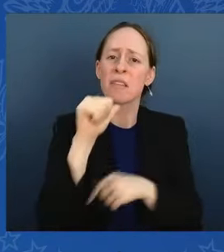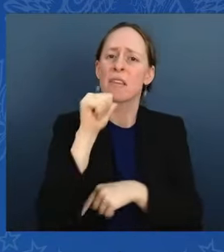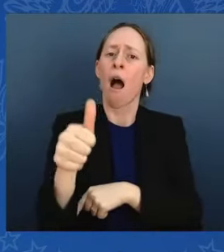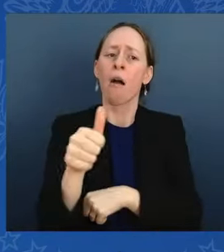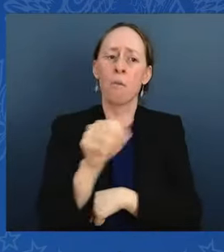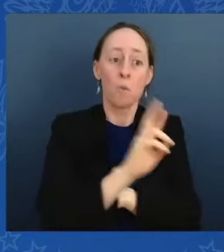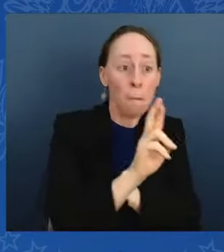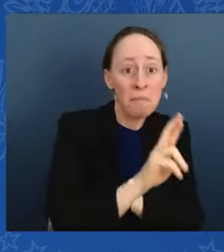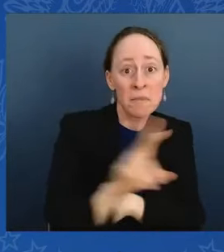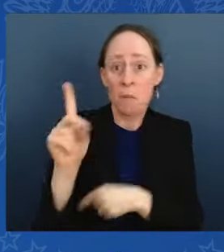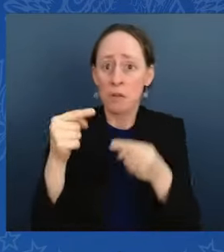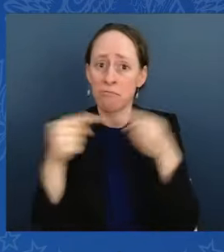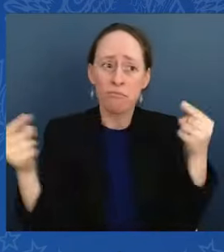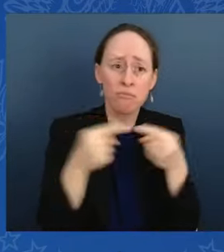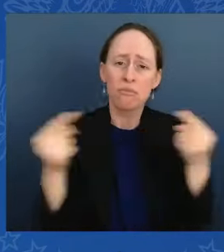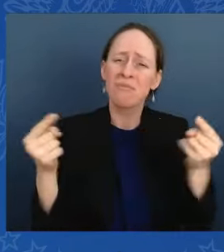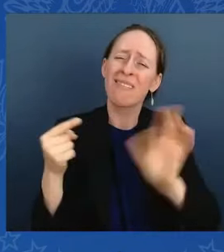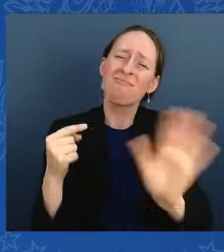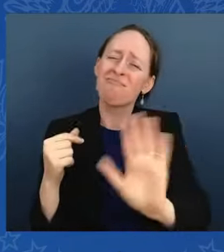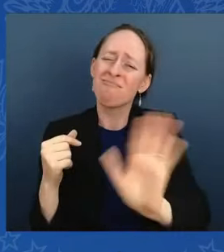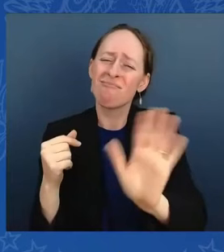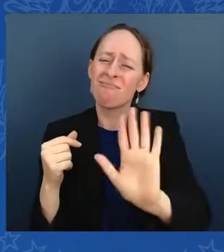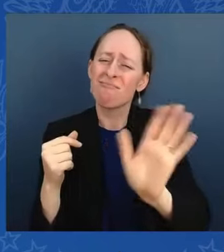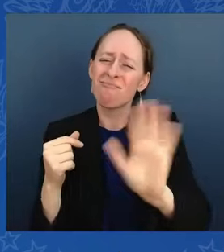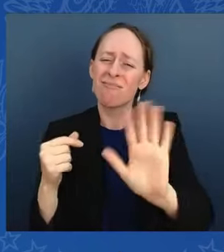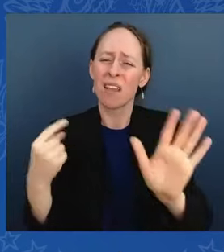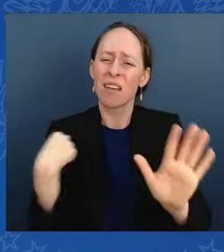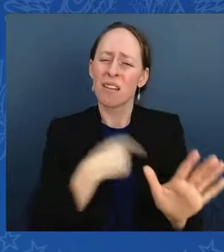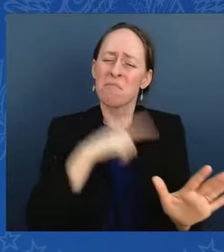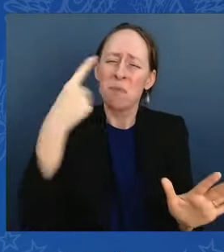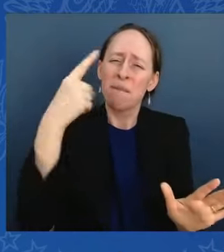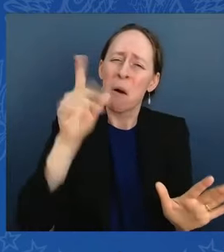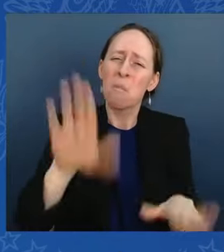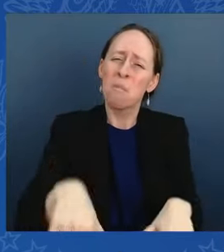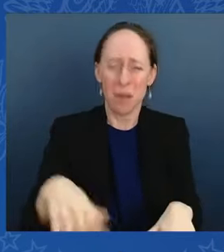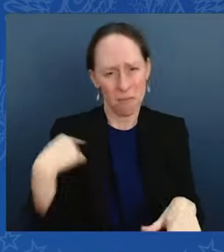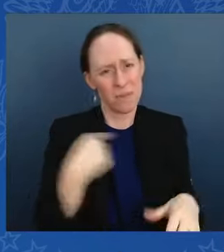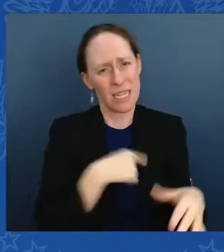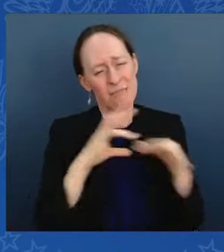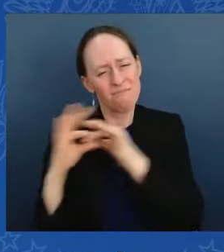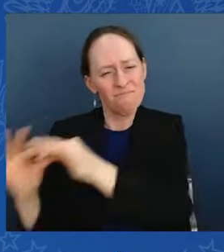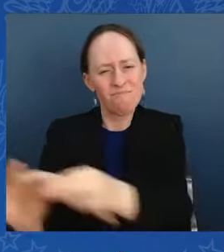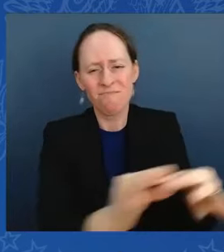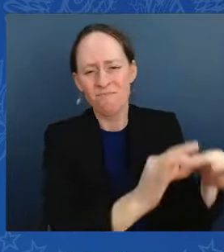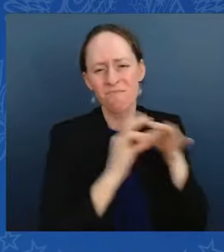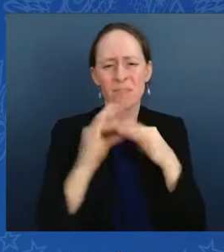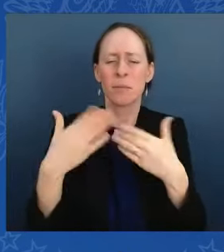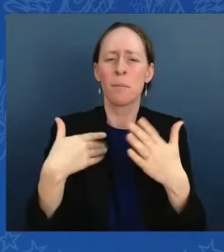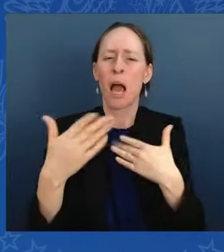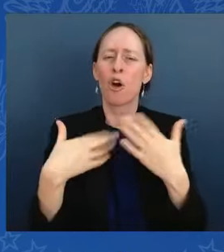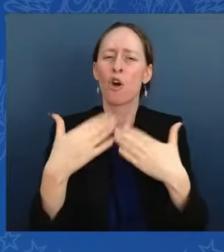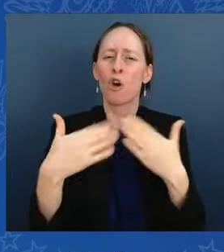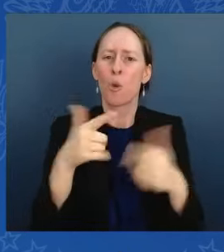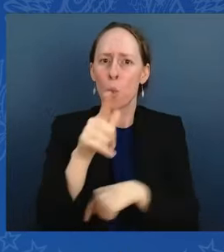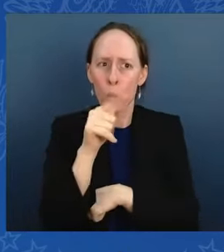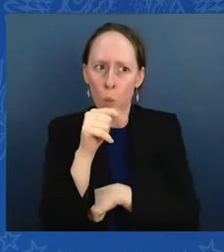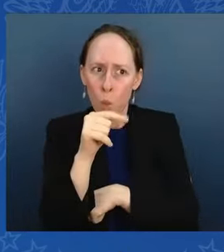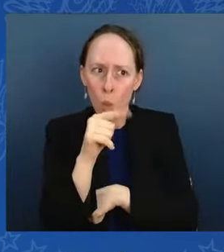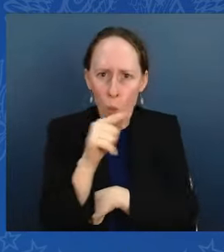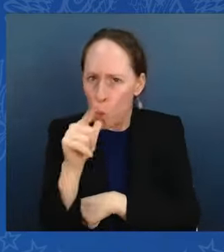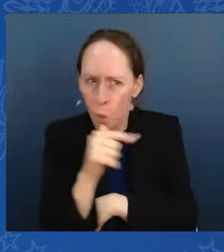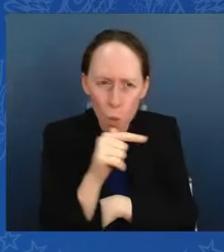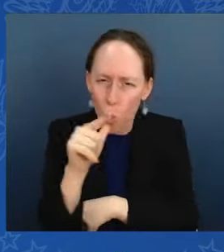it. And so it doesn't matter who we help, it's who's needed help. And look, we're going to help as many people as we can. That's